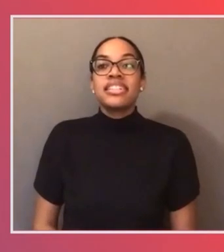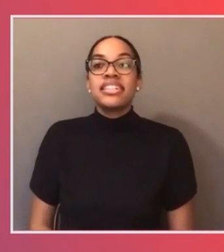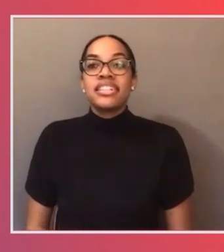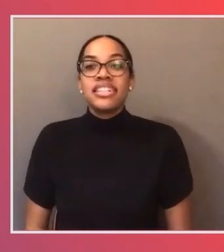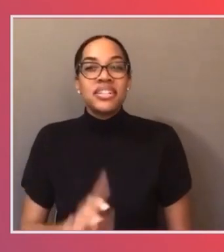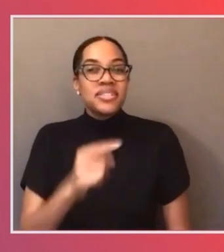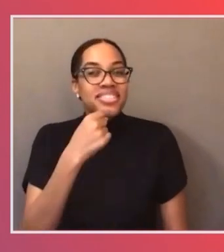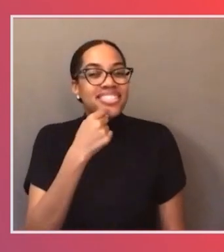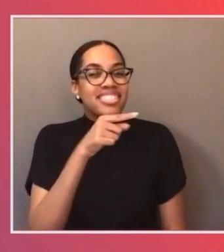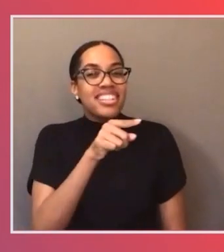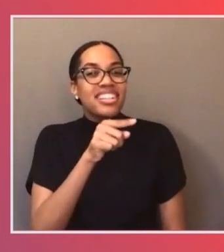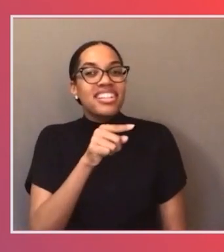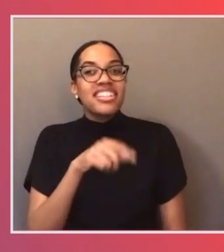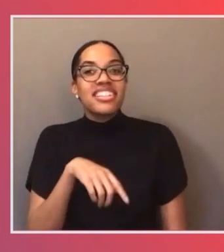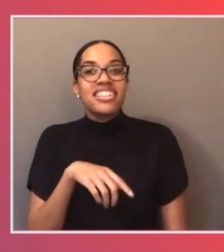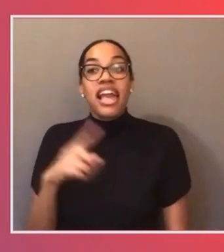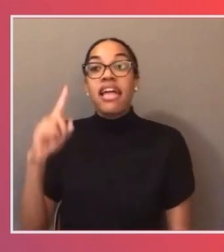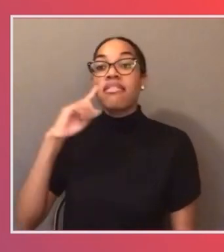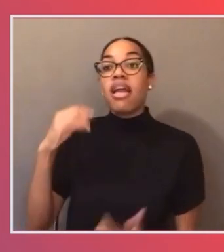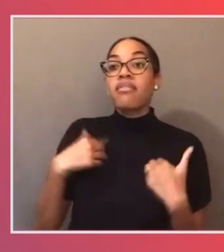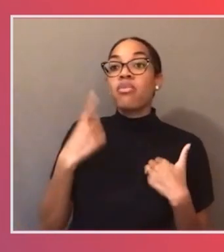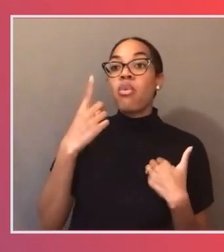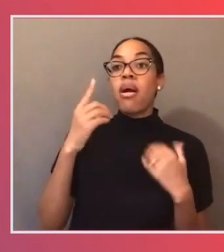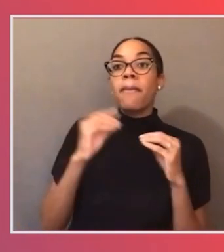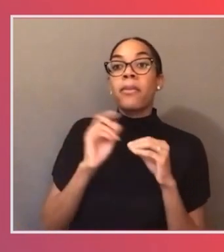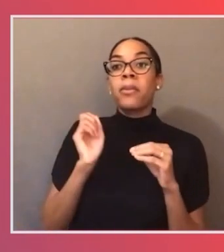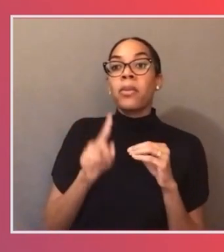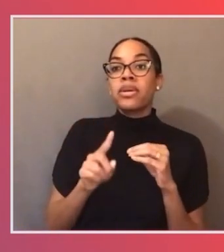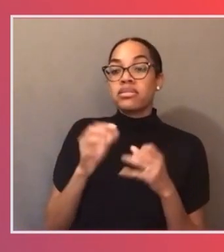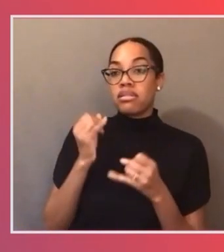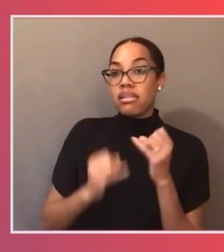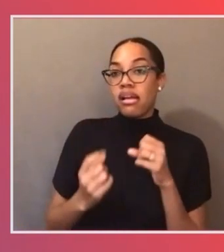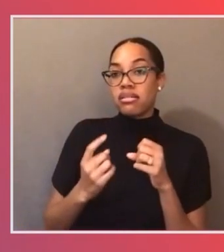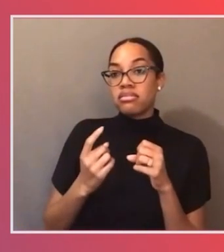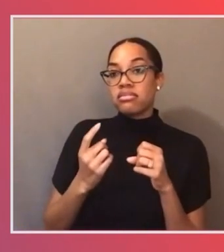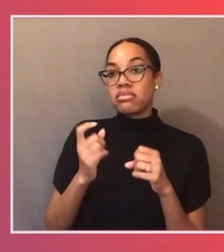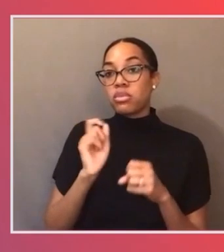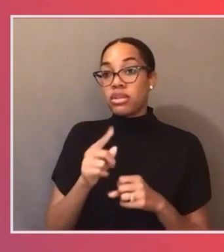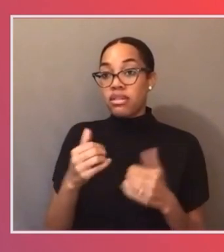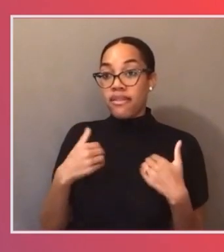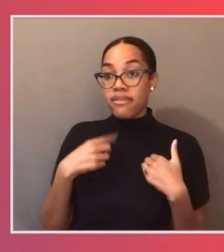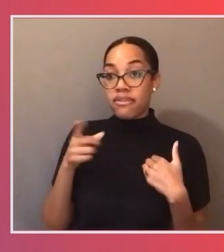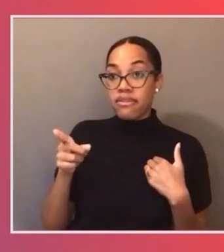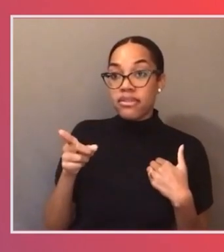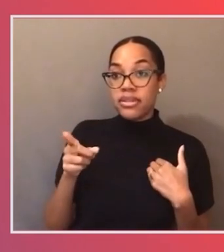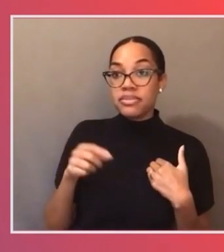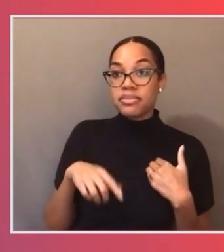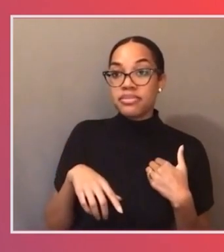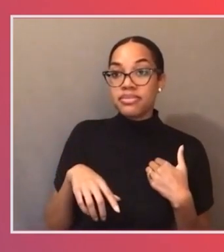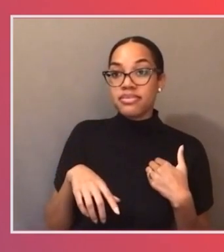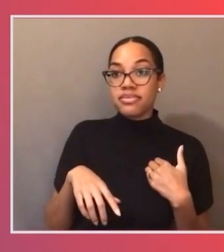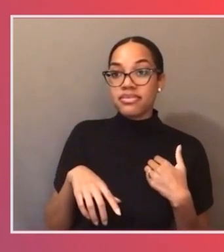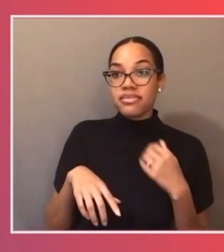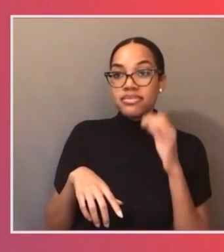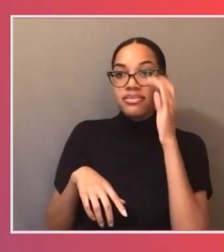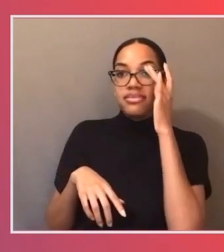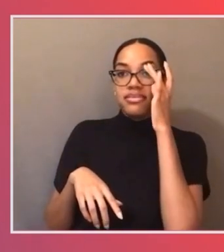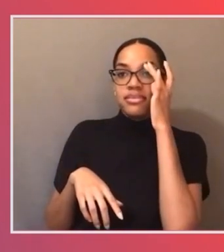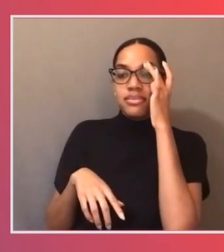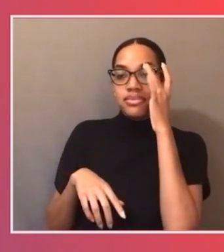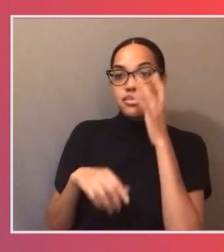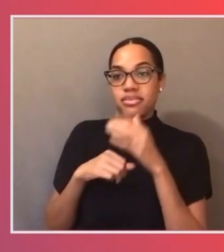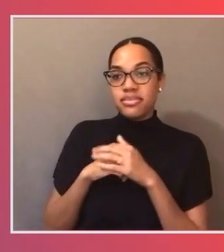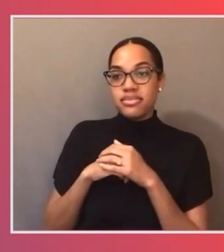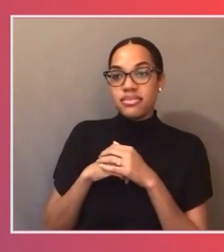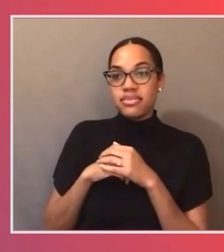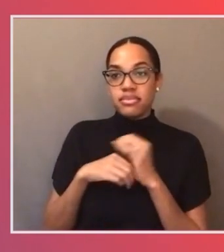last question. Do you have a last question? Let's do I have a it. question. I don't know. Do you? I don't know. Do